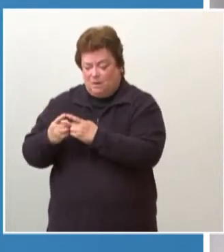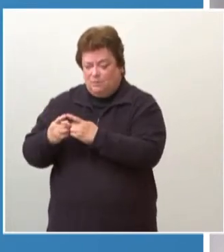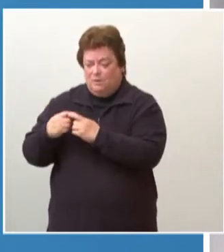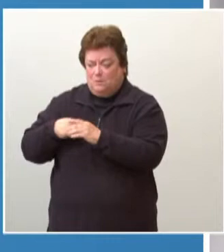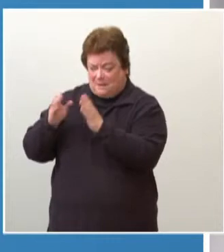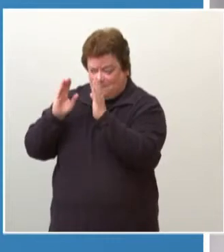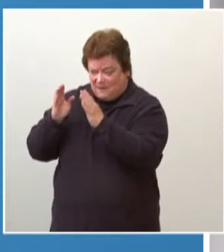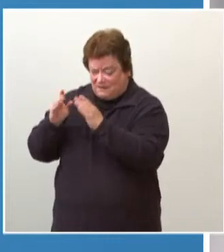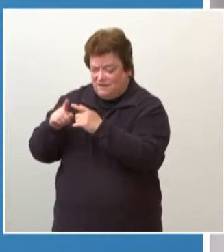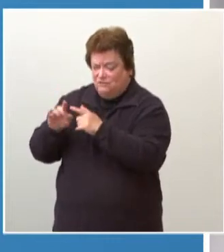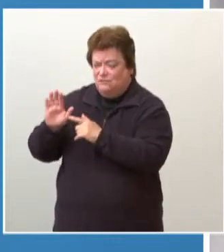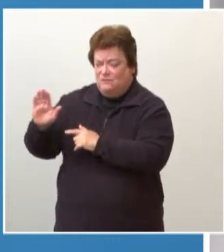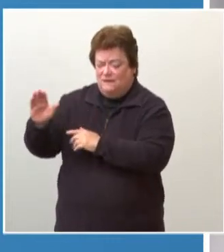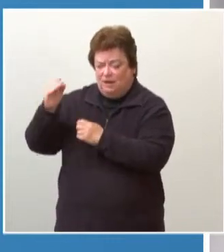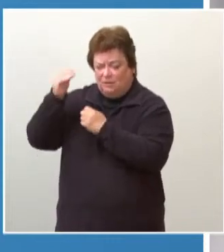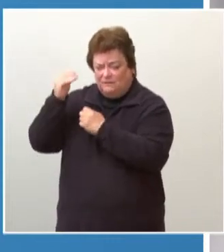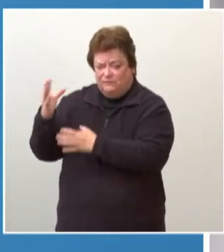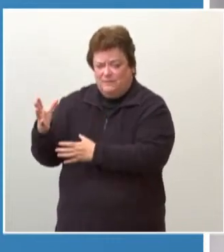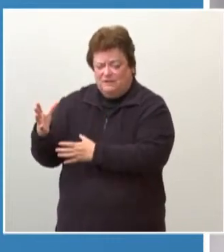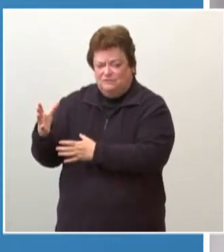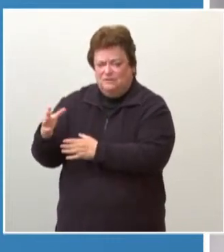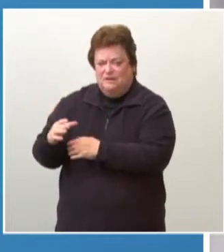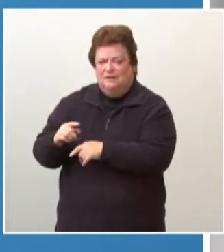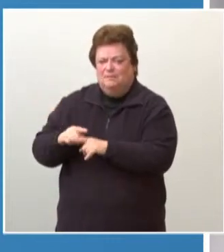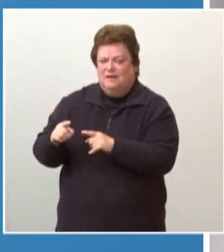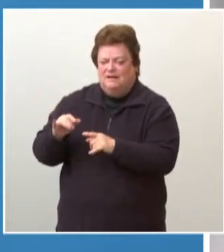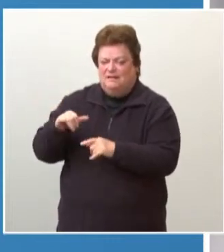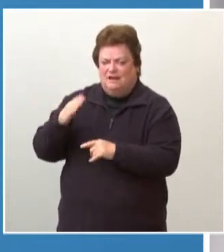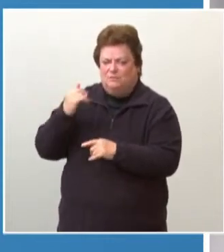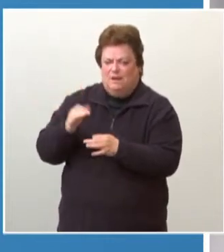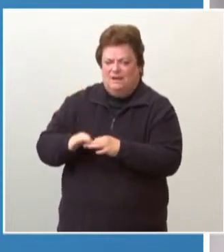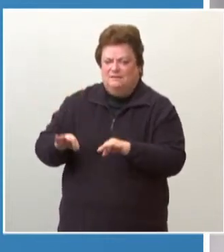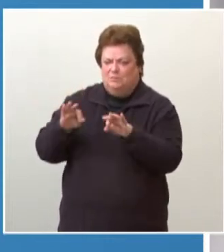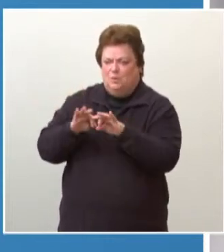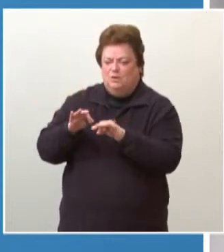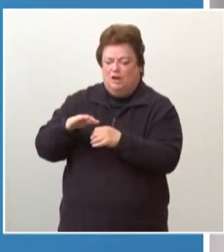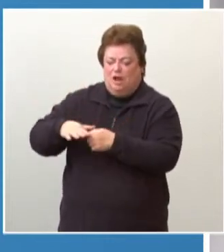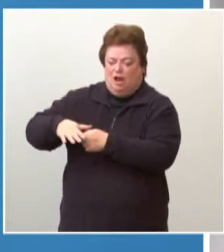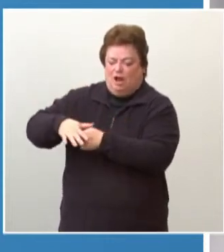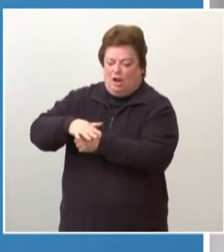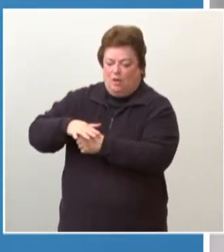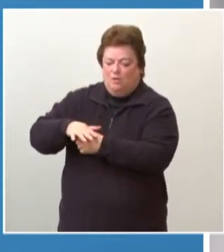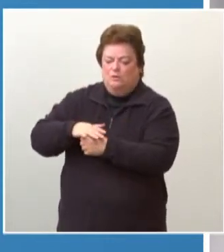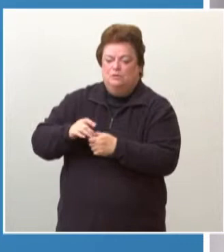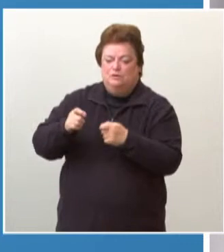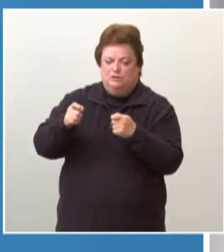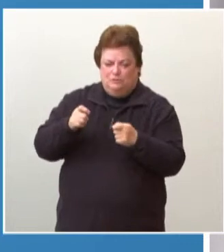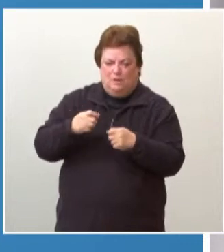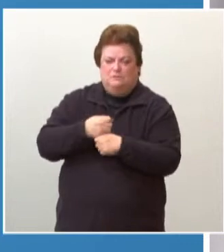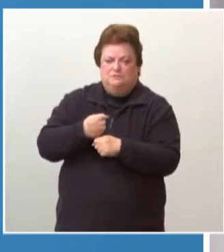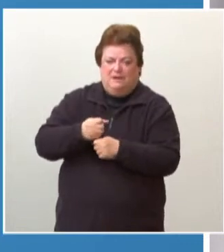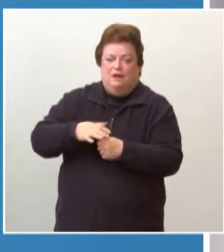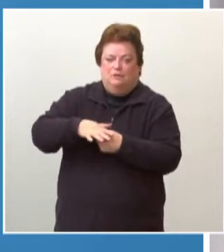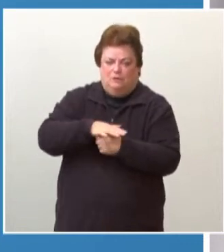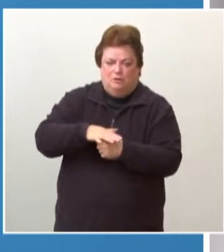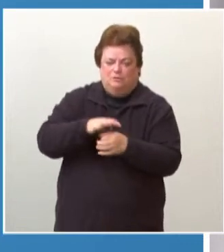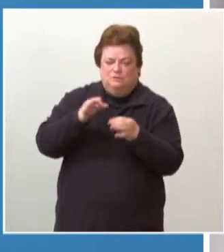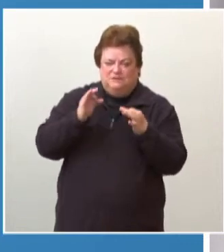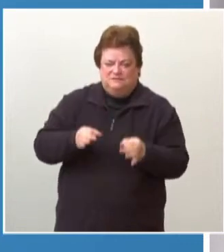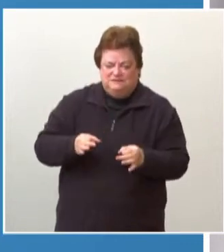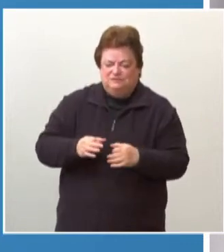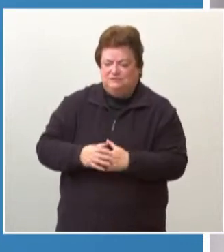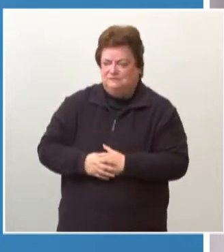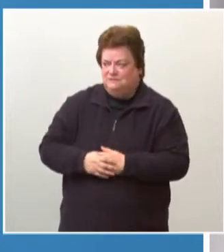that information. But that's why it's so important about local control to make local decisions. And I